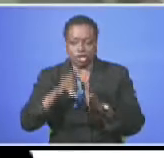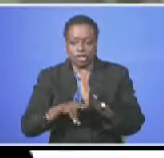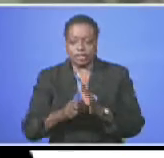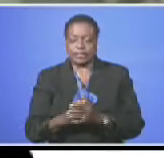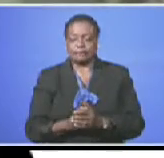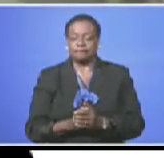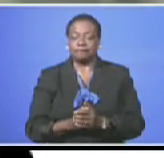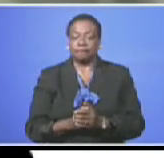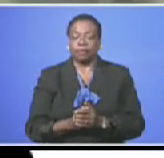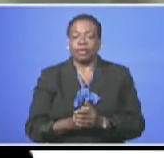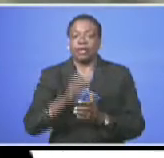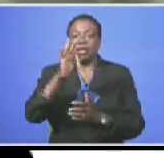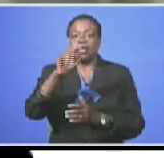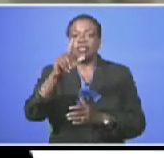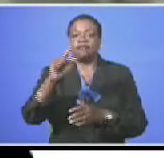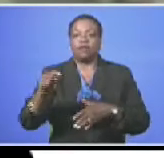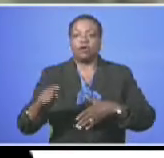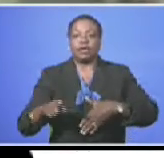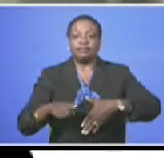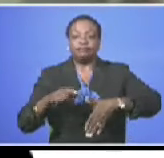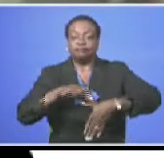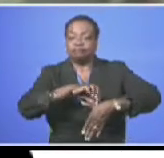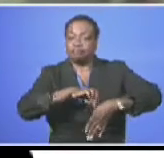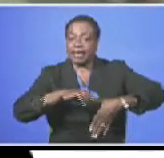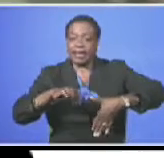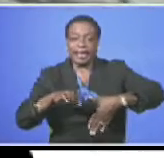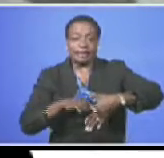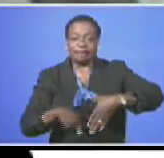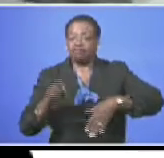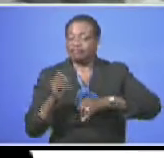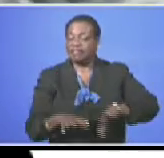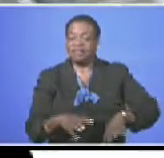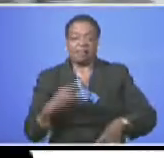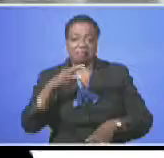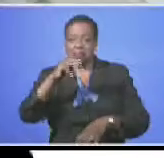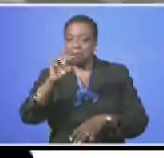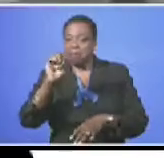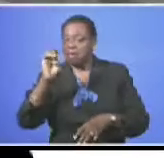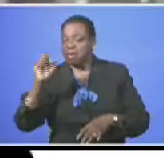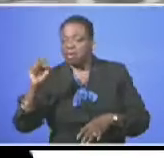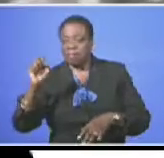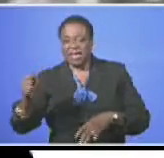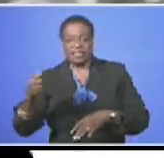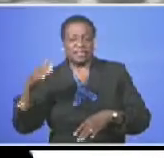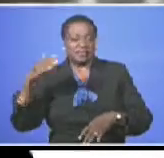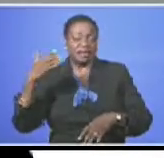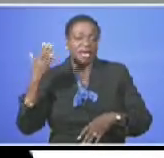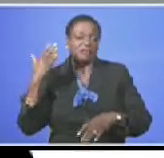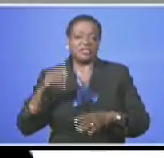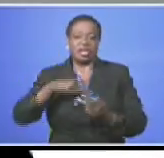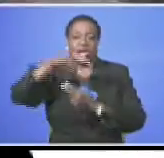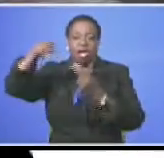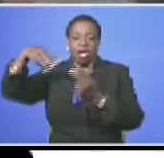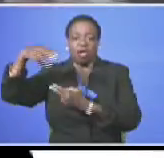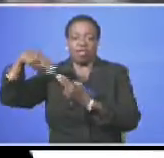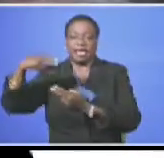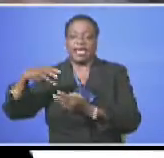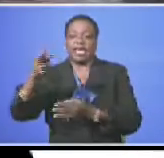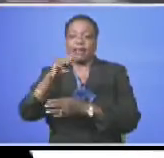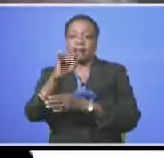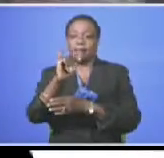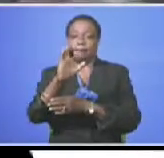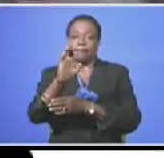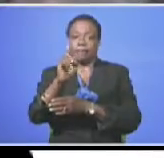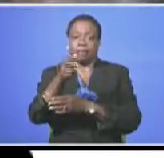In other news now, the Florida Panhandle left in quite a mess after the passage of Hurricane Michael yesterday. But fortunately, there are no reports